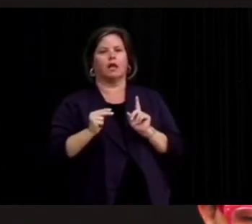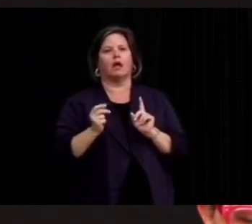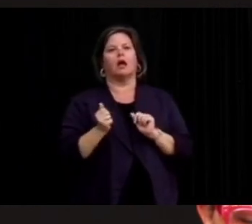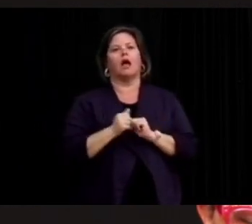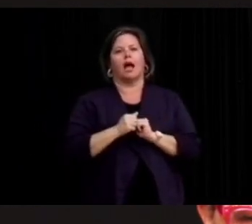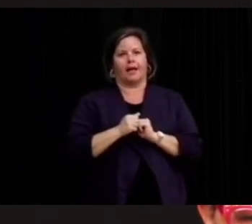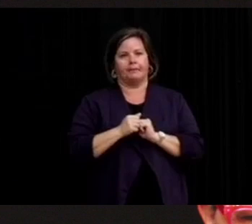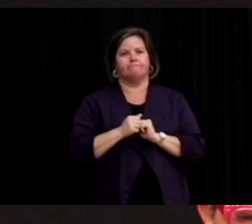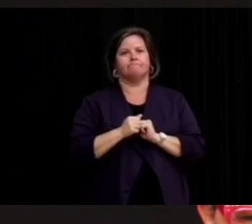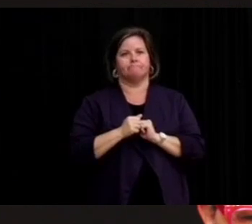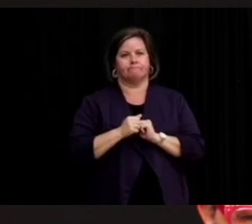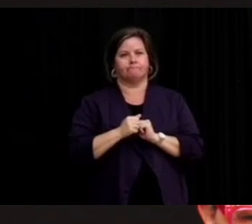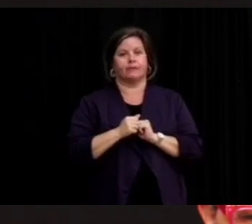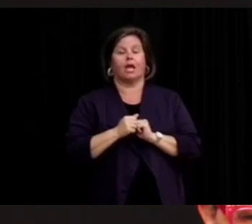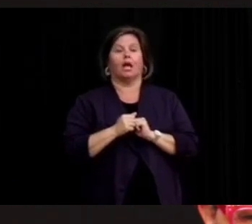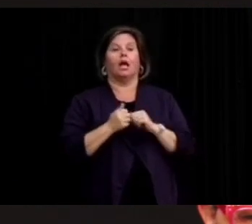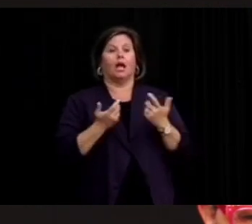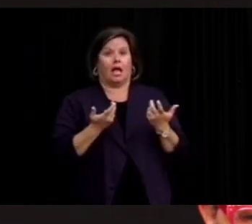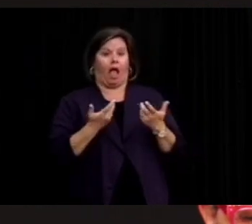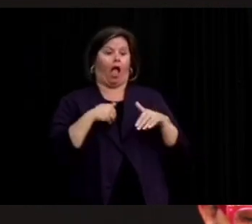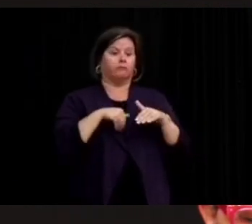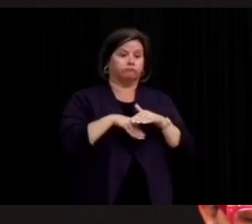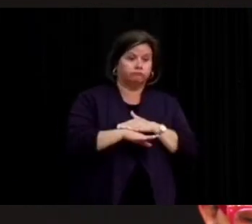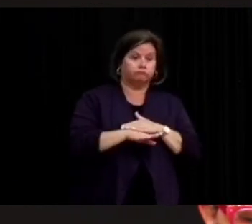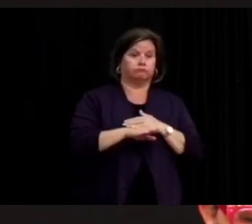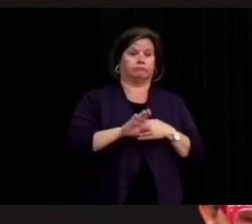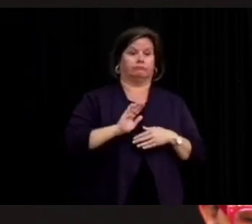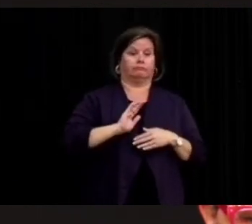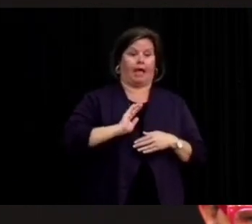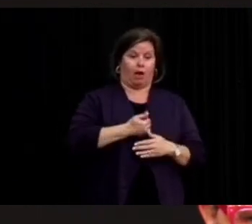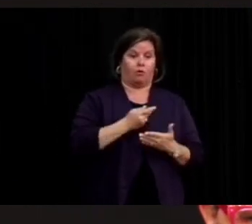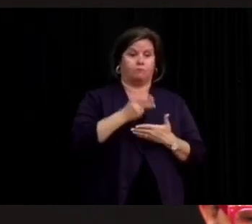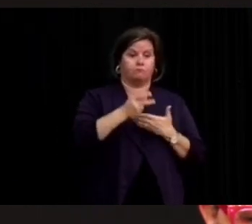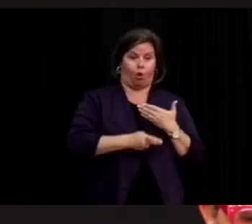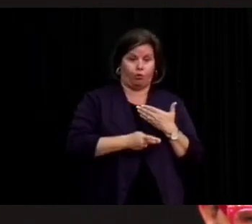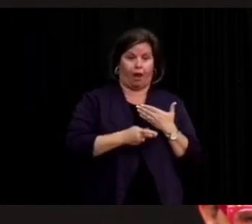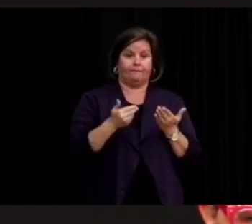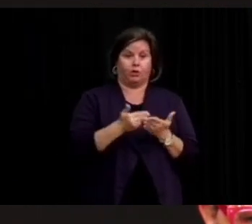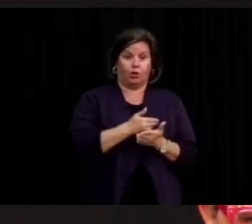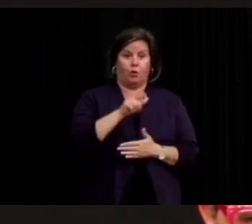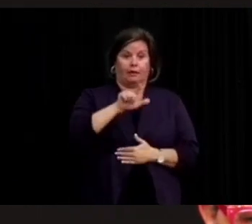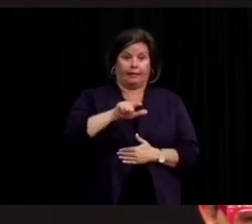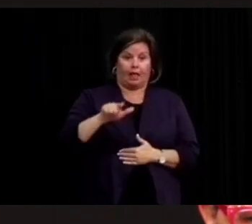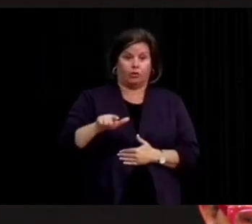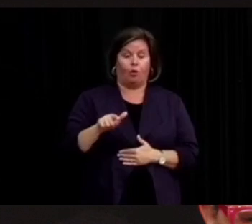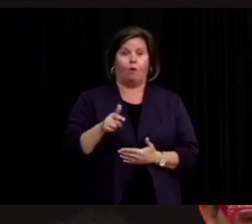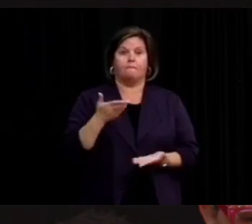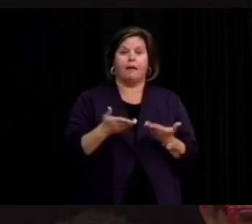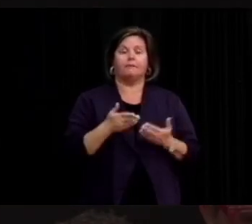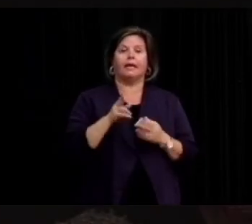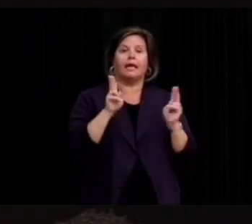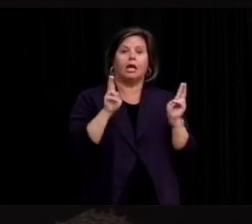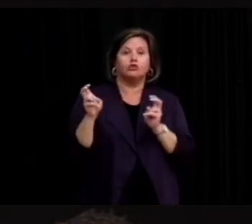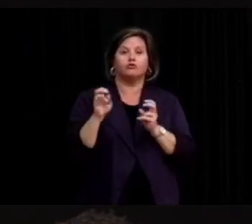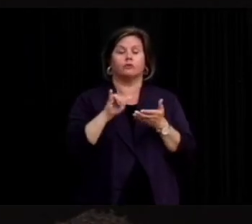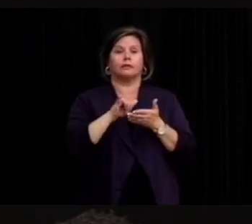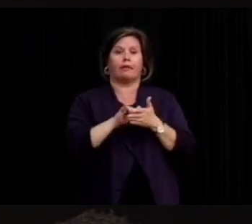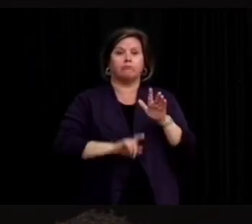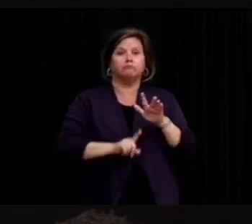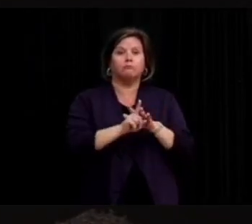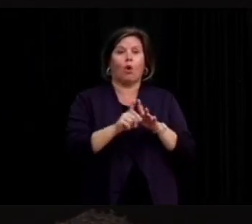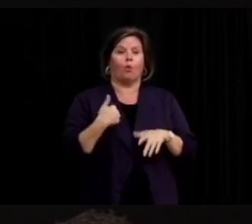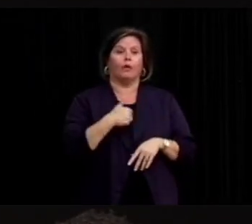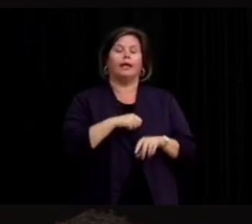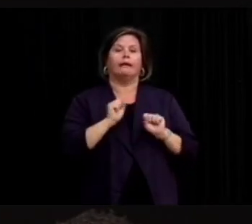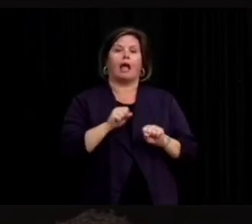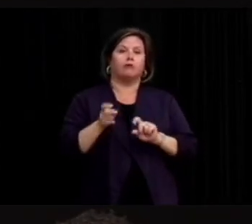as coming into the program as a new landlord, as well as issues that may arise so that we can retain the landlords that